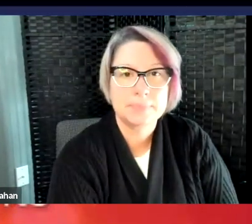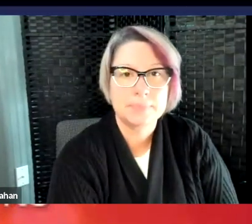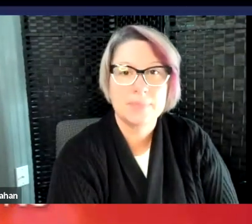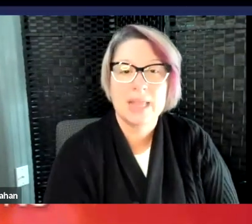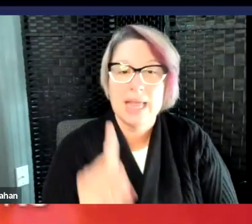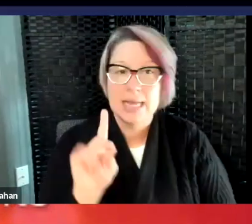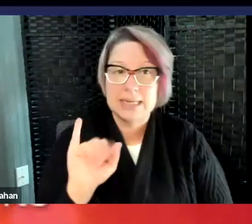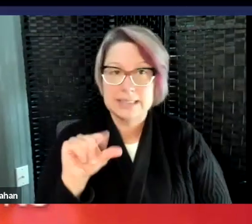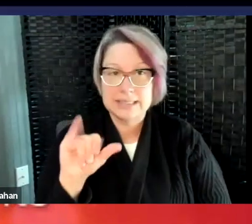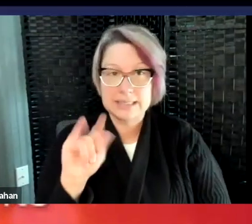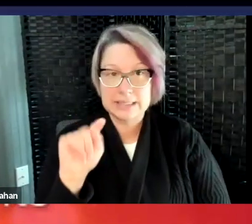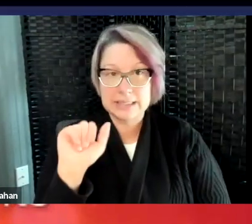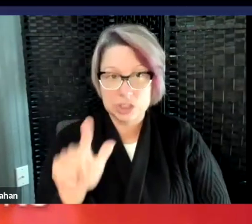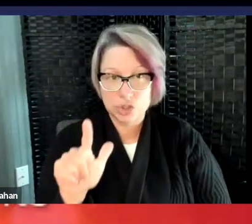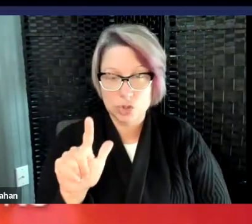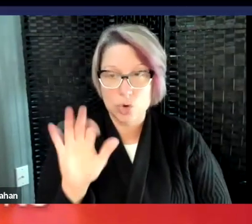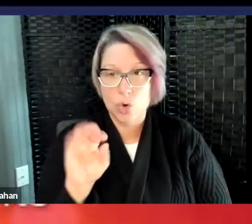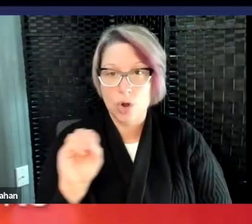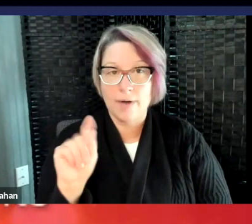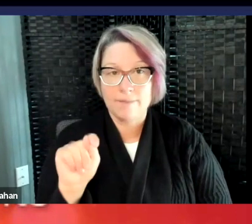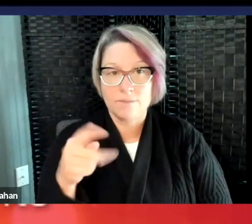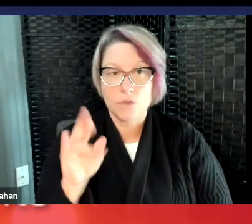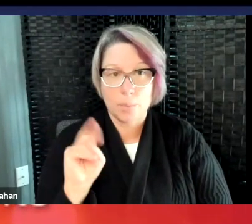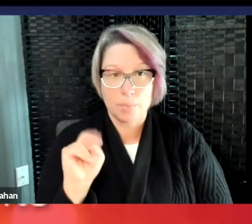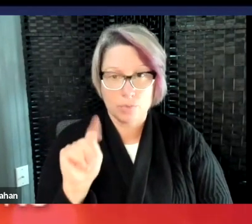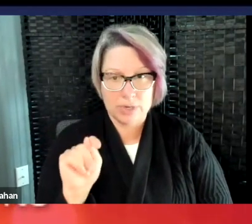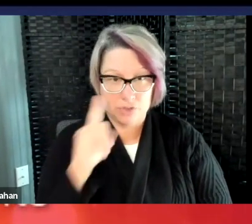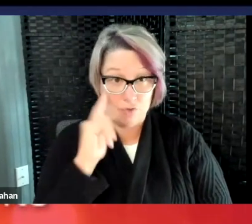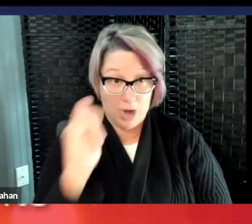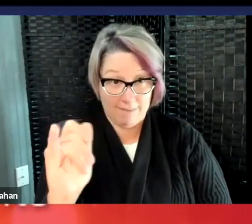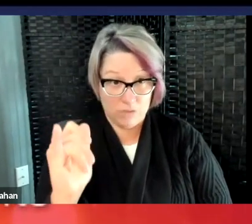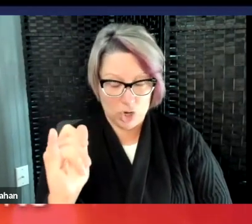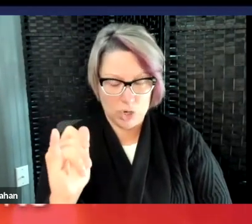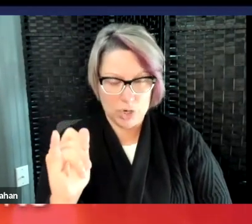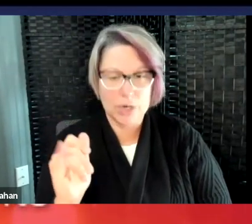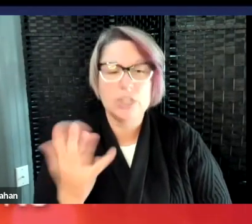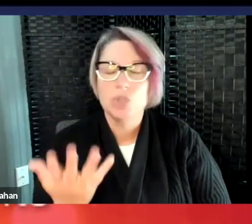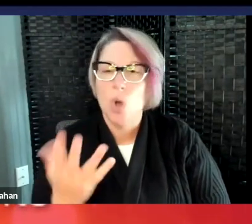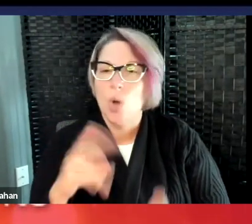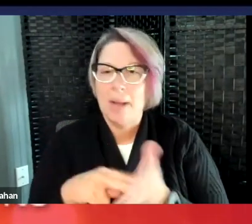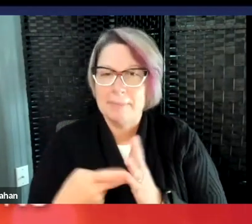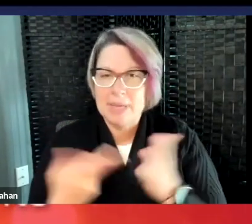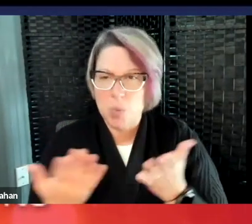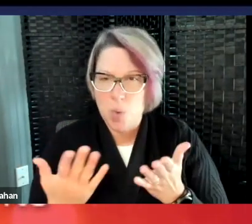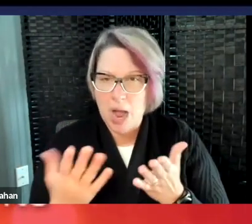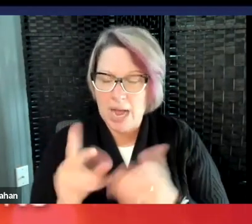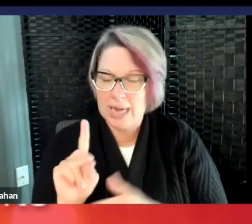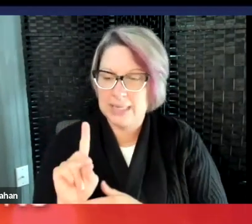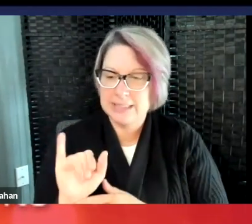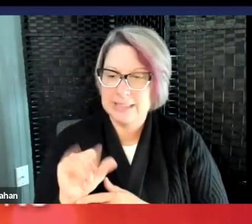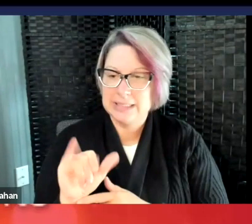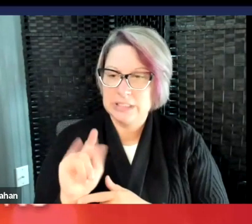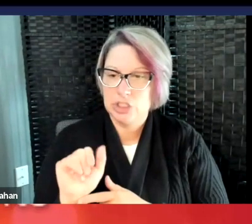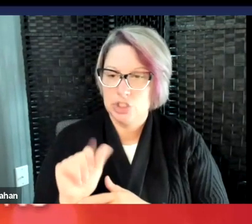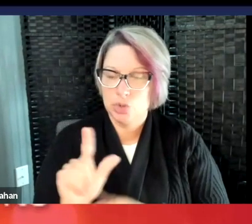Are Forever. Okay, so we're talking about digital citizenship. And I think if you know what it means to be a good citizen, right, making the right choices for your